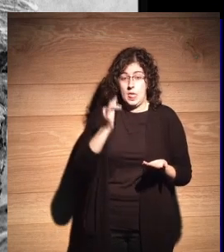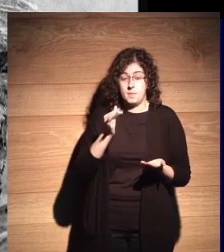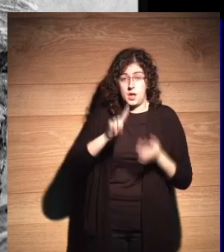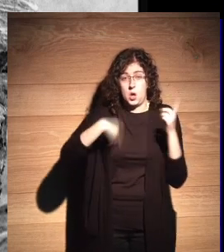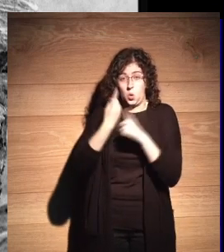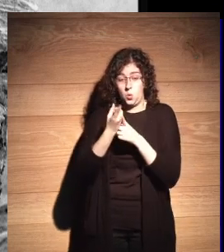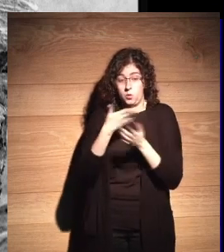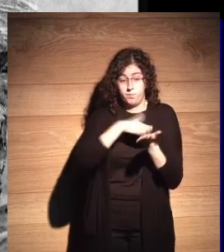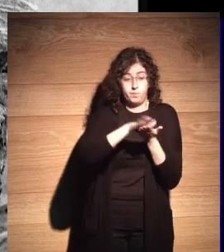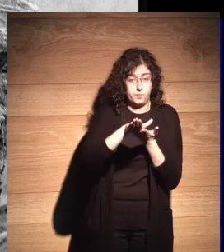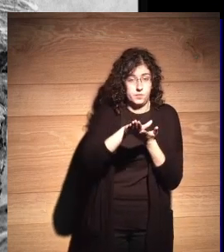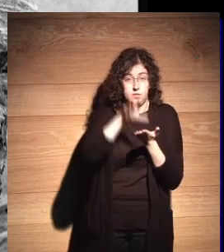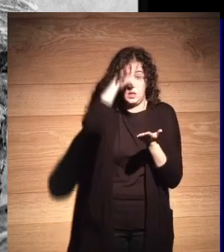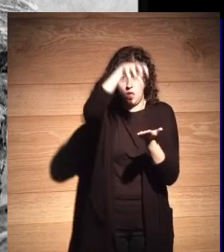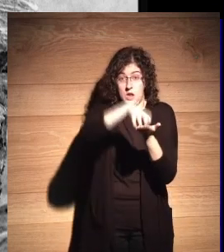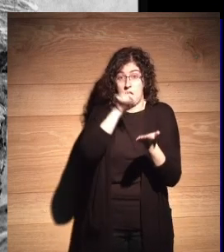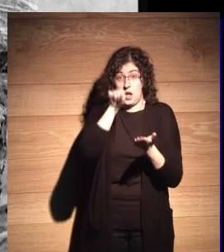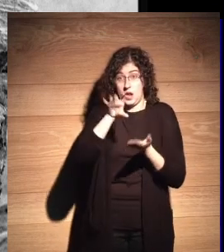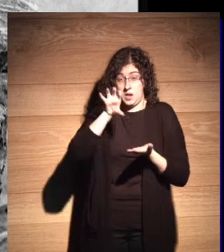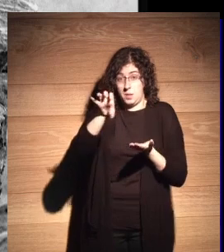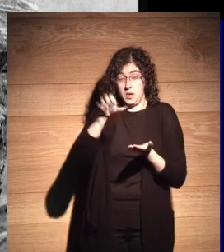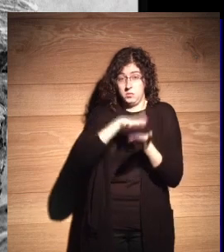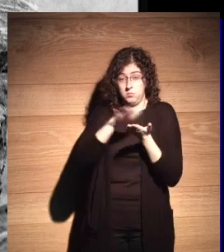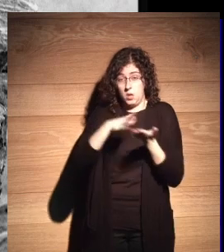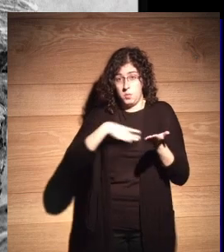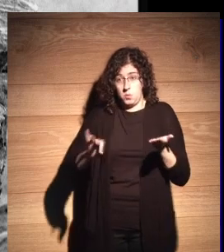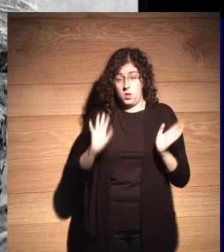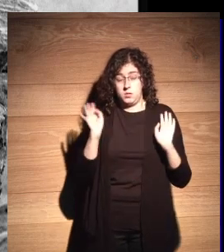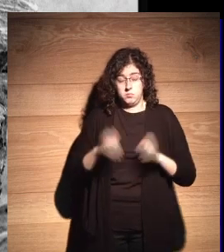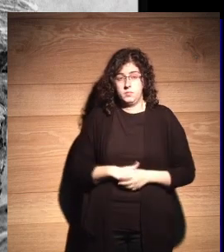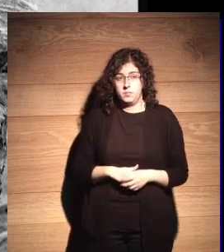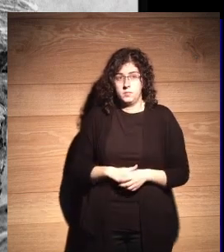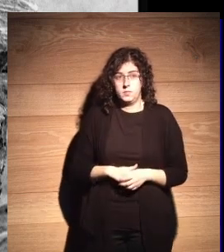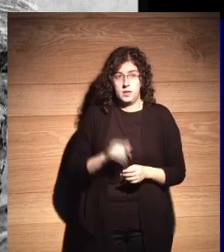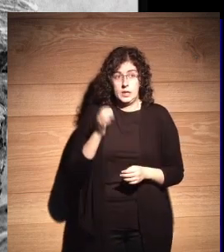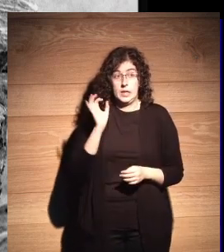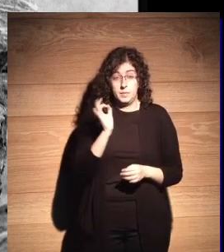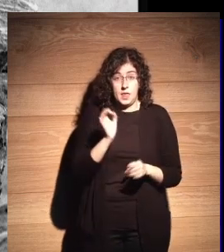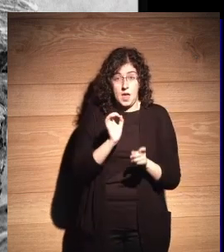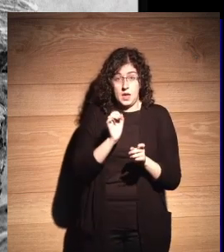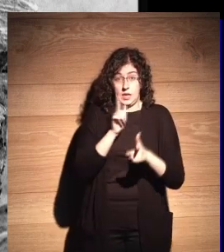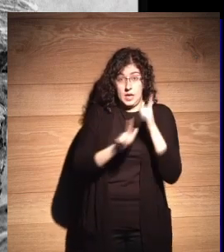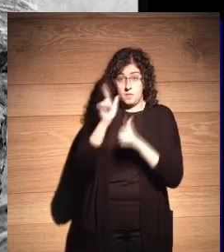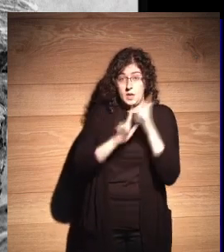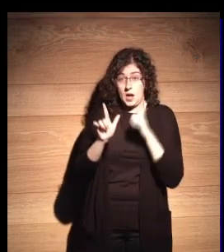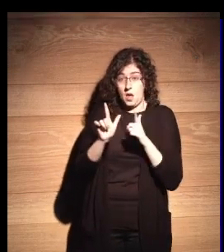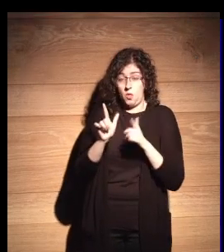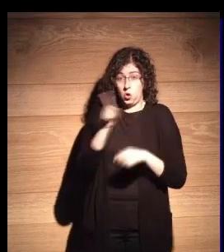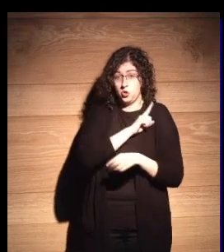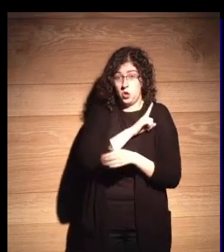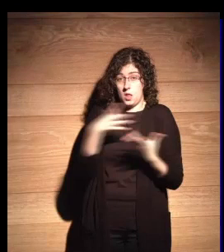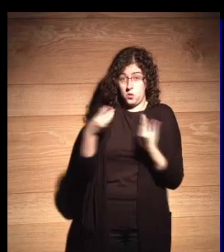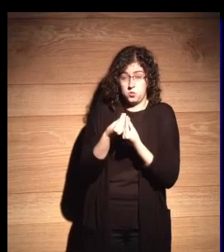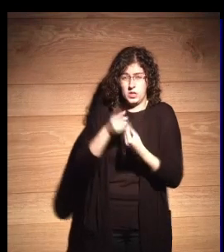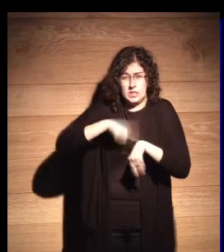to go with what I could So find. That means you traveled with these soldiers? Yeah. For how long? On